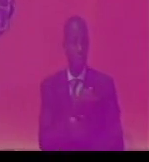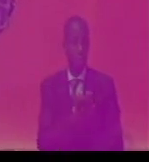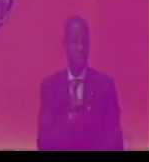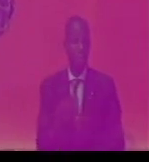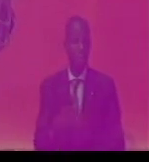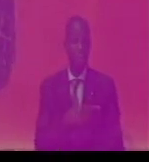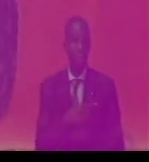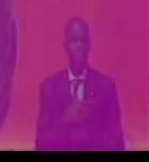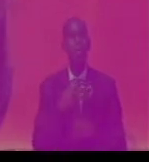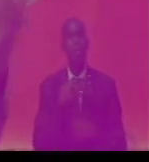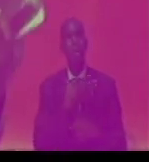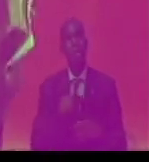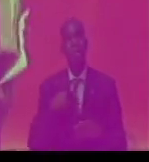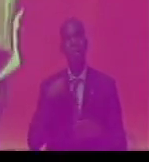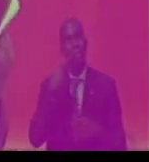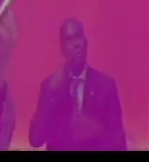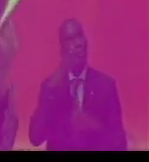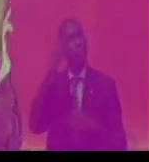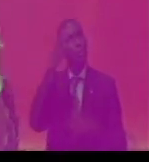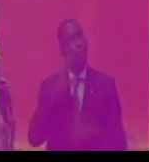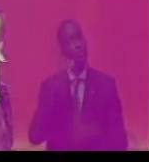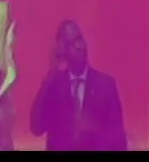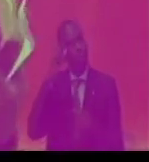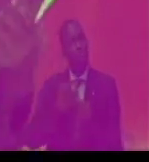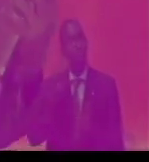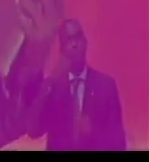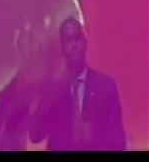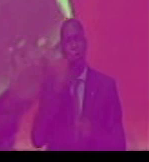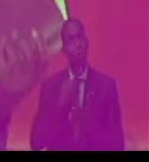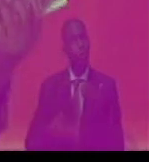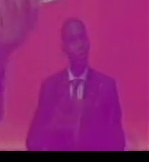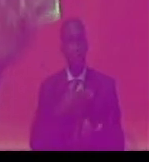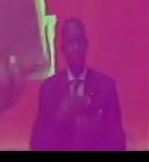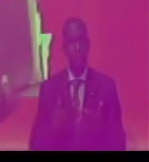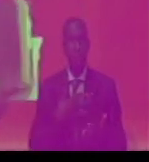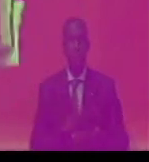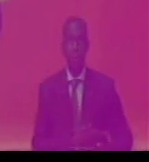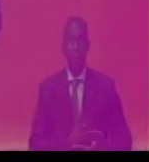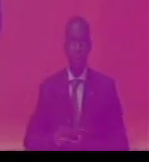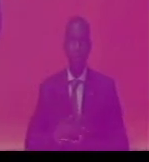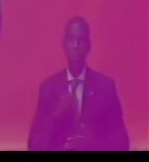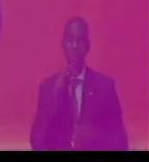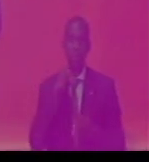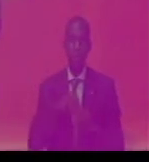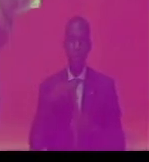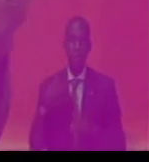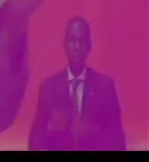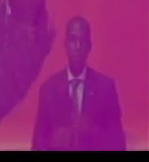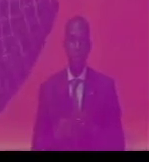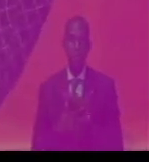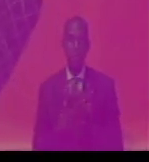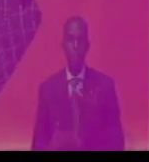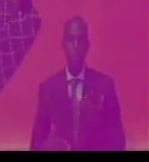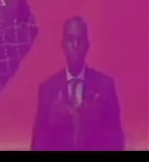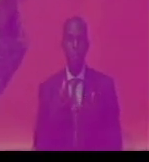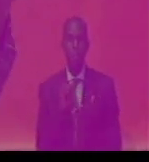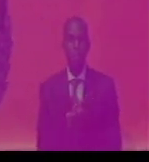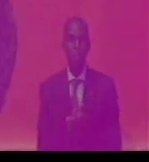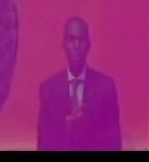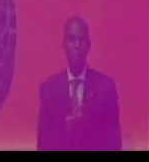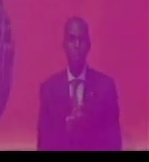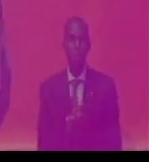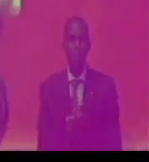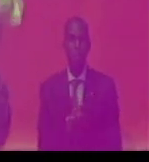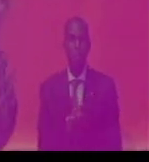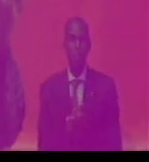to the government hospital in the town for that test. I told God, you say whatever. My baby blood is in the hospital. I want